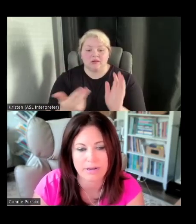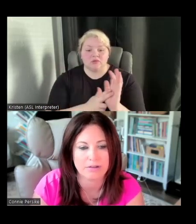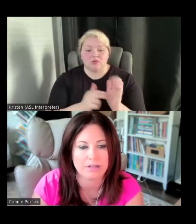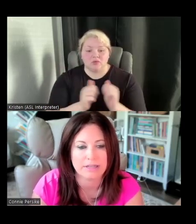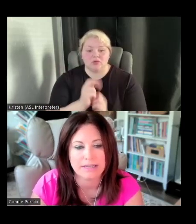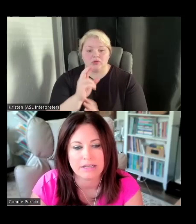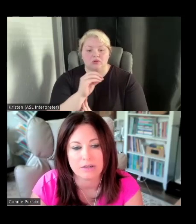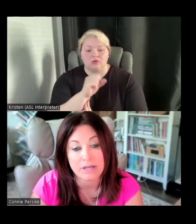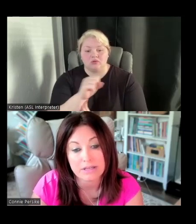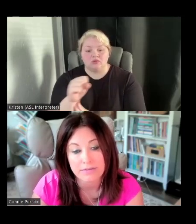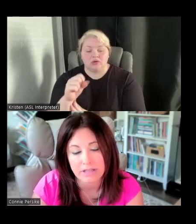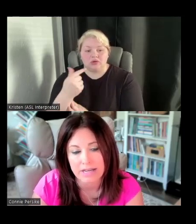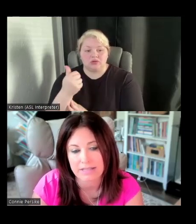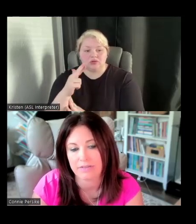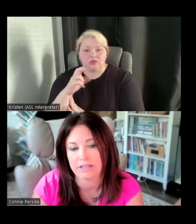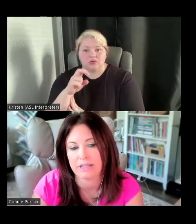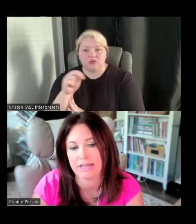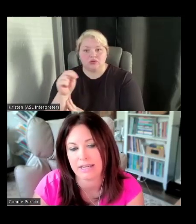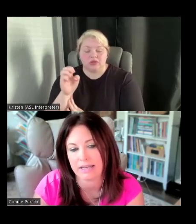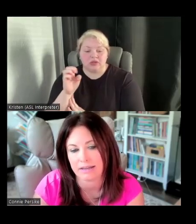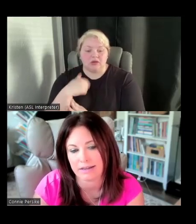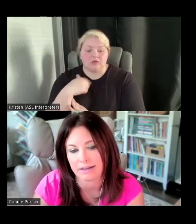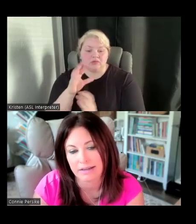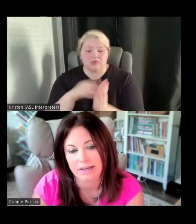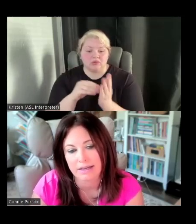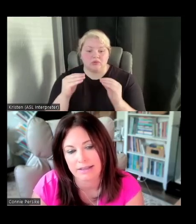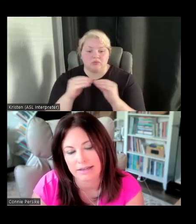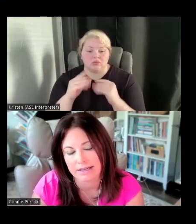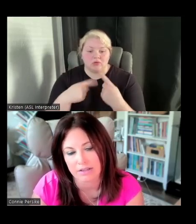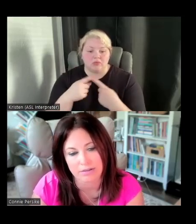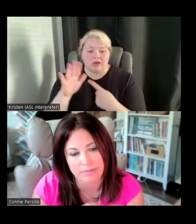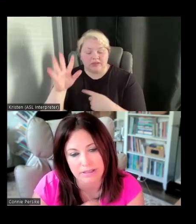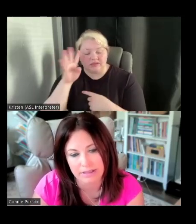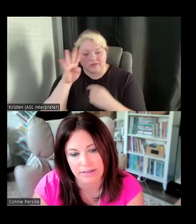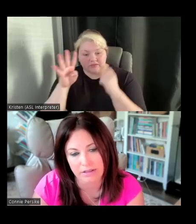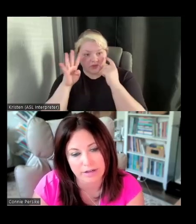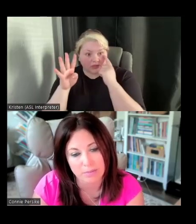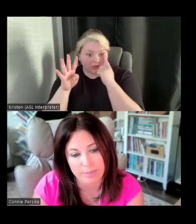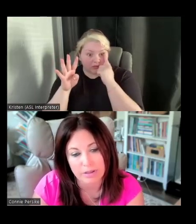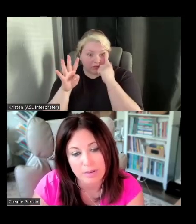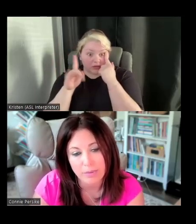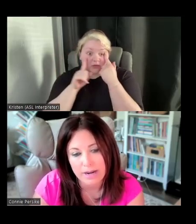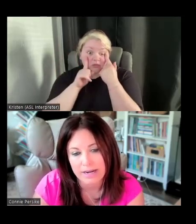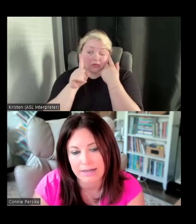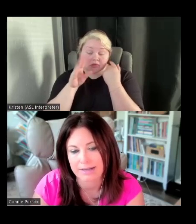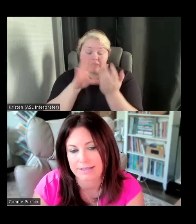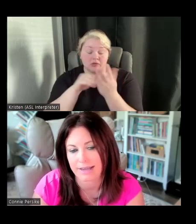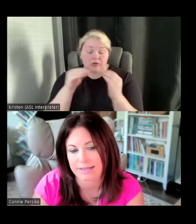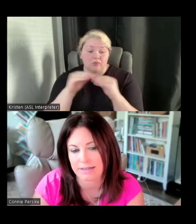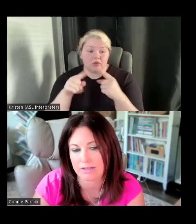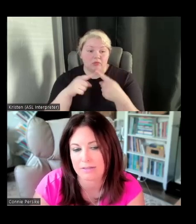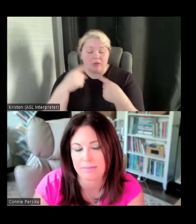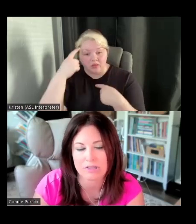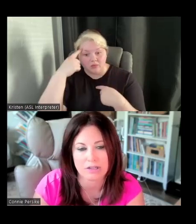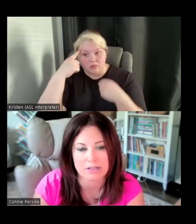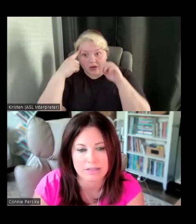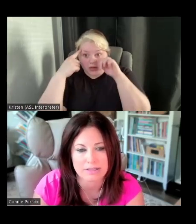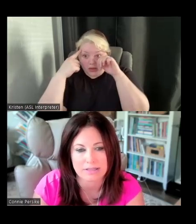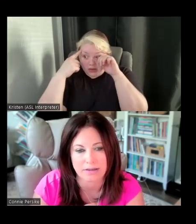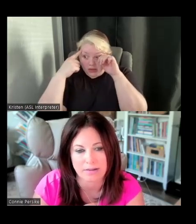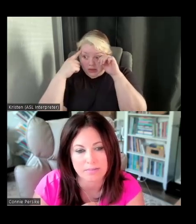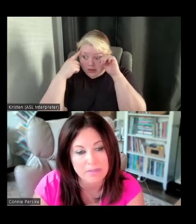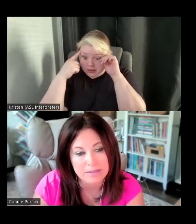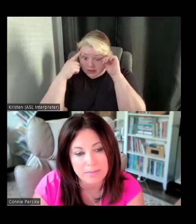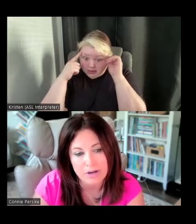more about, his philosophy. And then I started really learning more about the brain. And as Guy Stevens mentioned